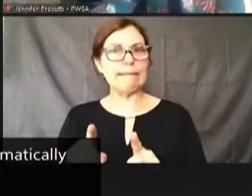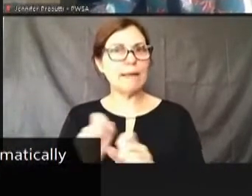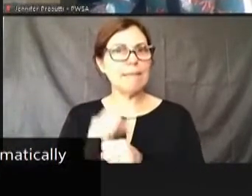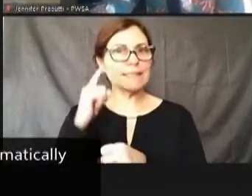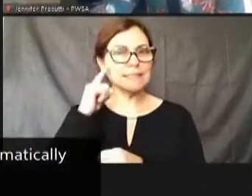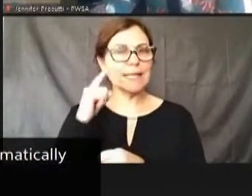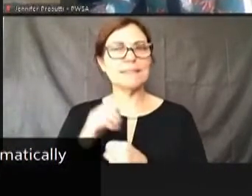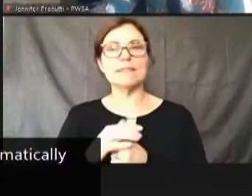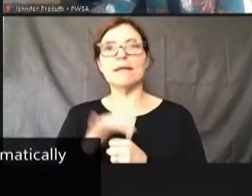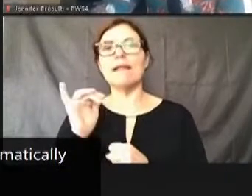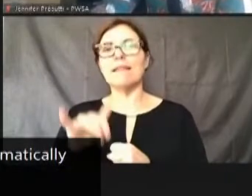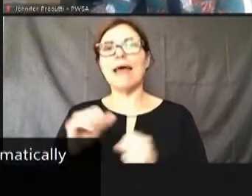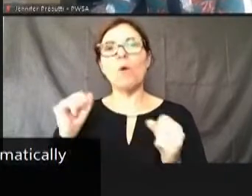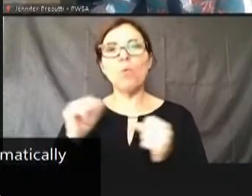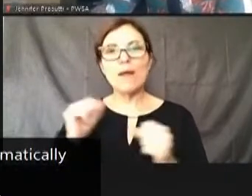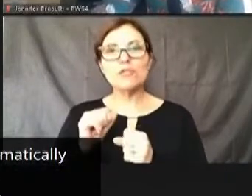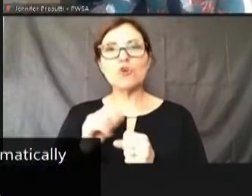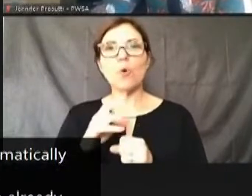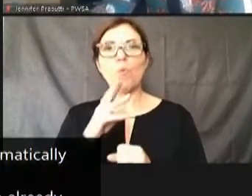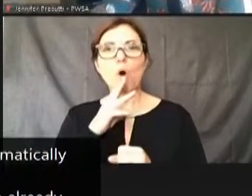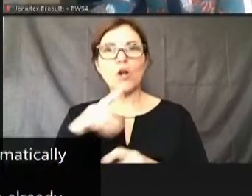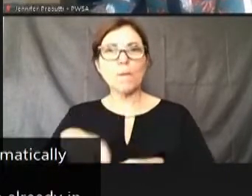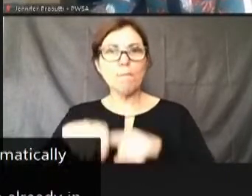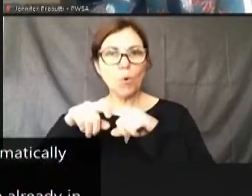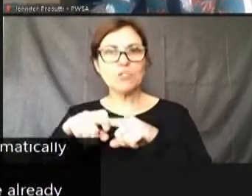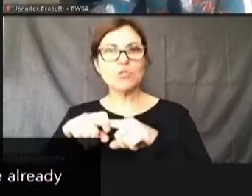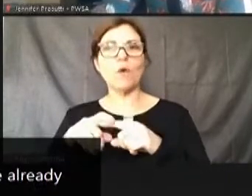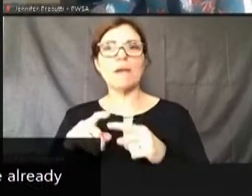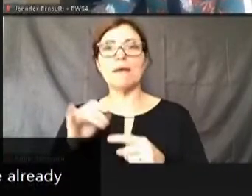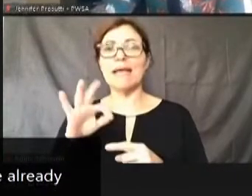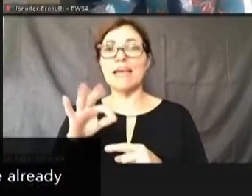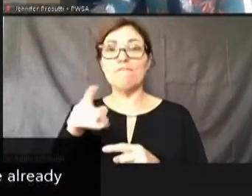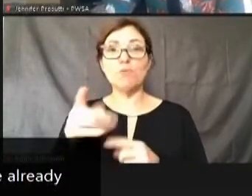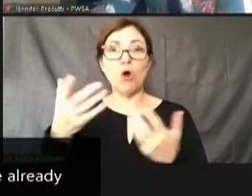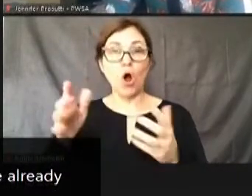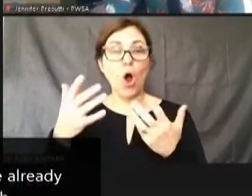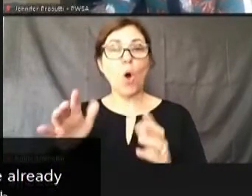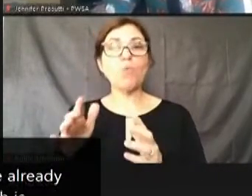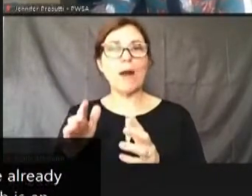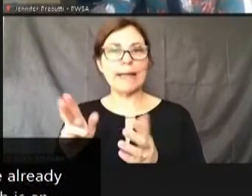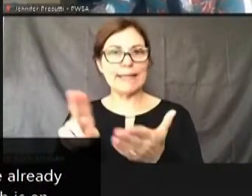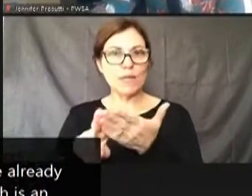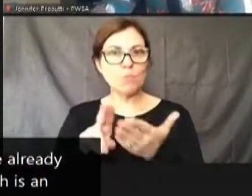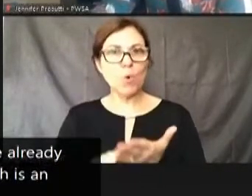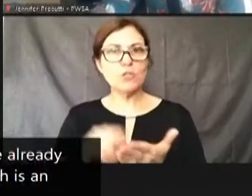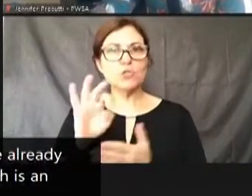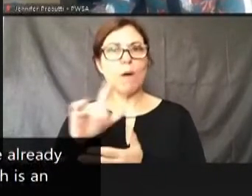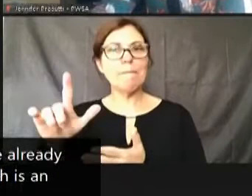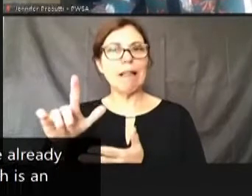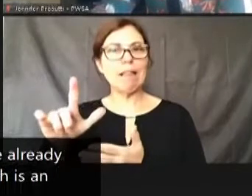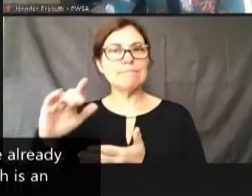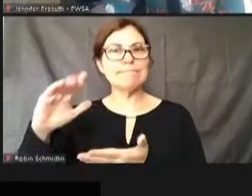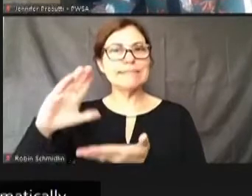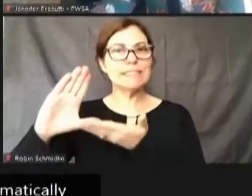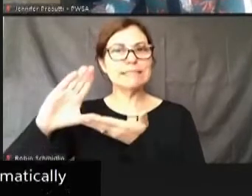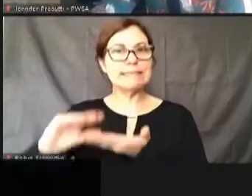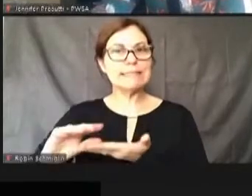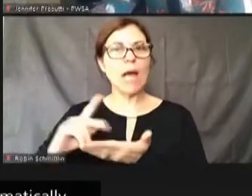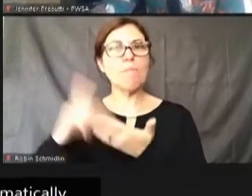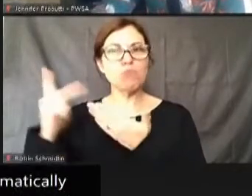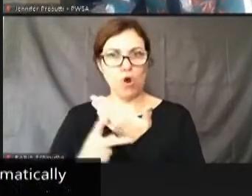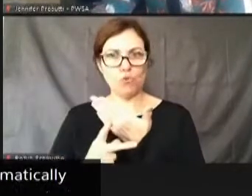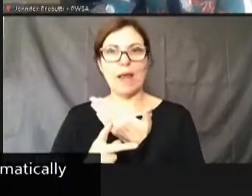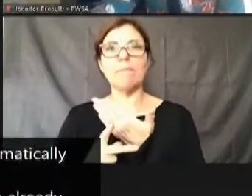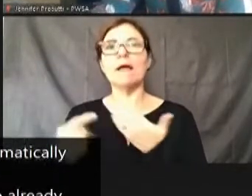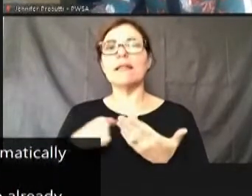is one where if you are already enrolled in our bill discount program, which is an income-based program, we will